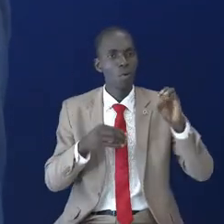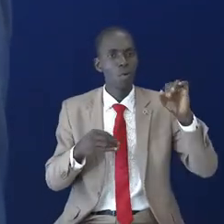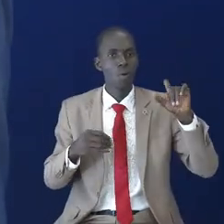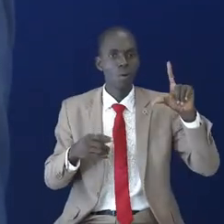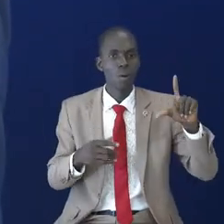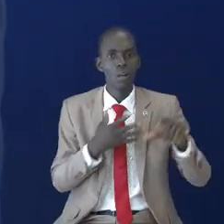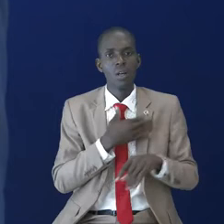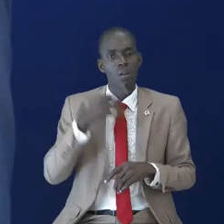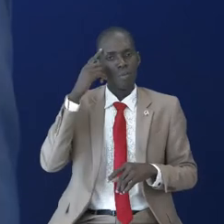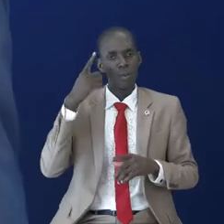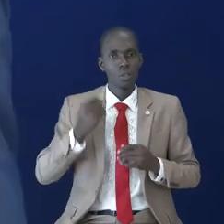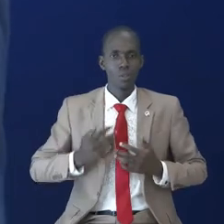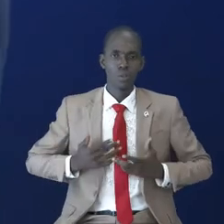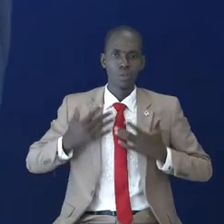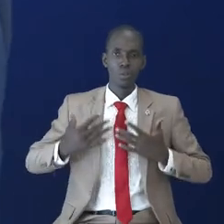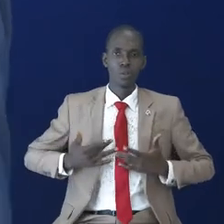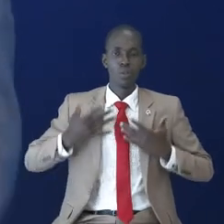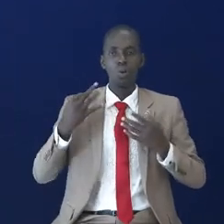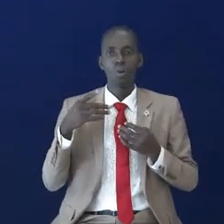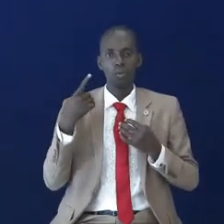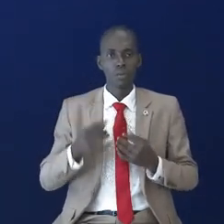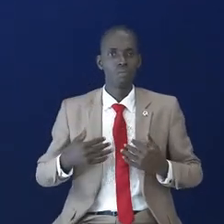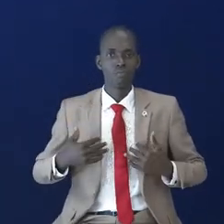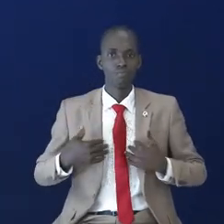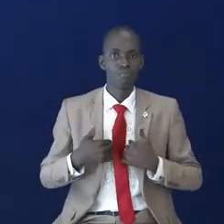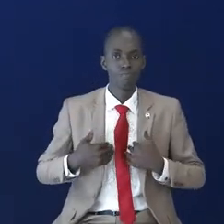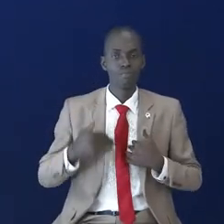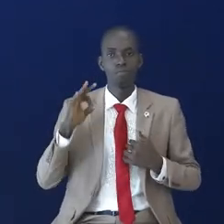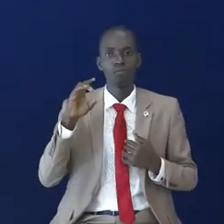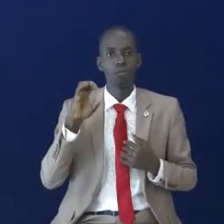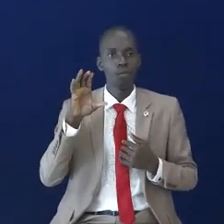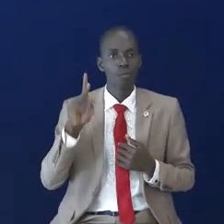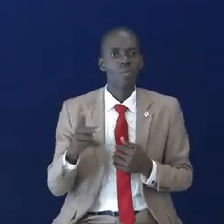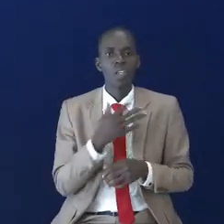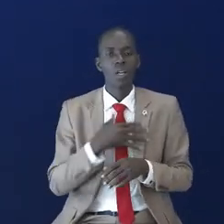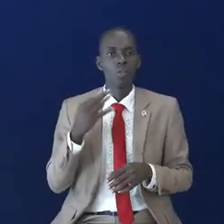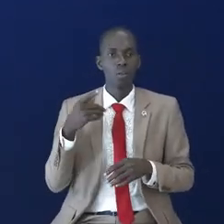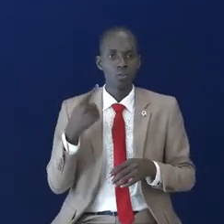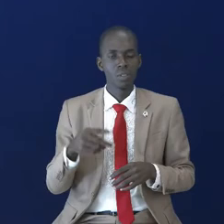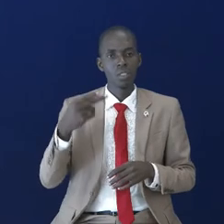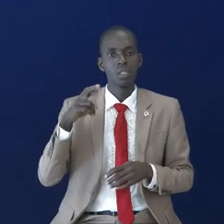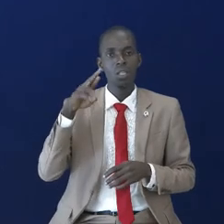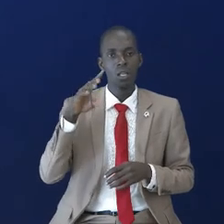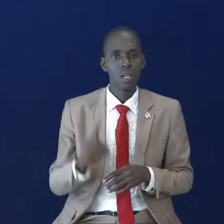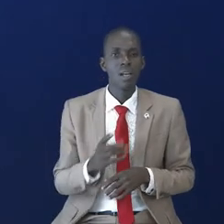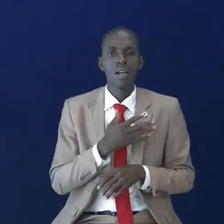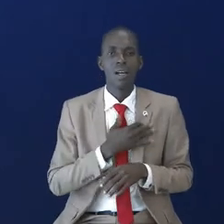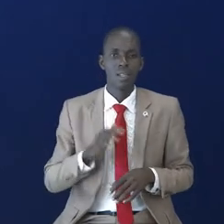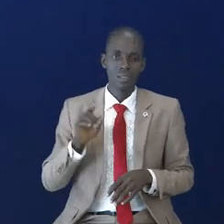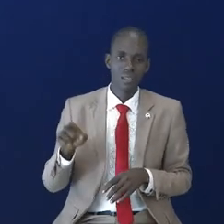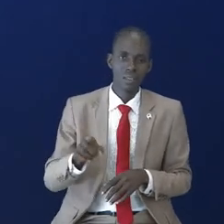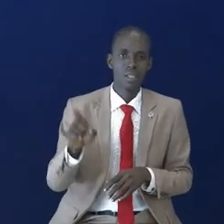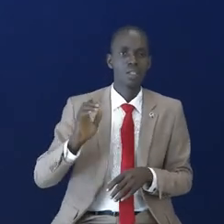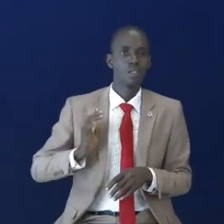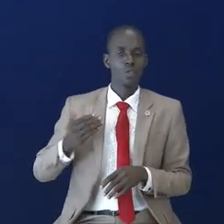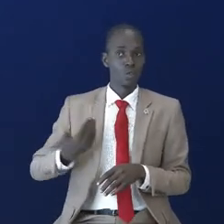the young of the flock and of the herd. And their soul, you